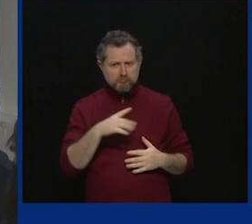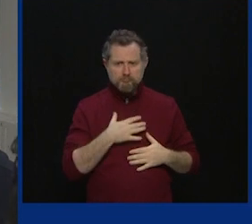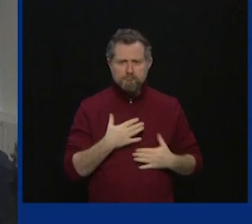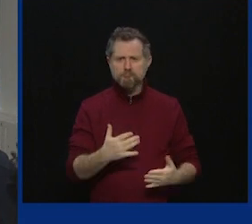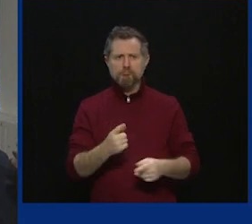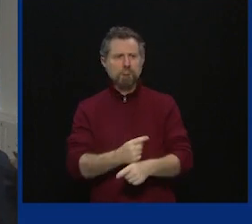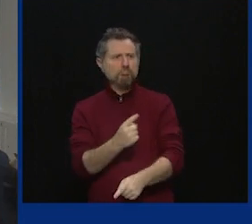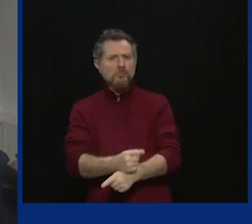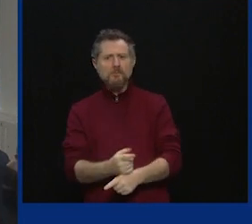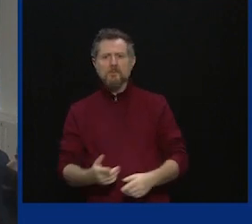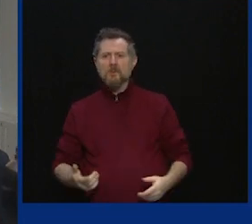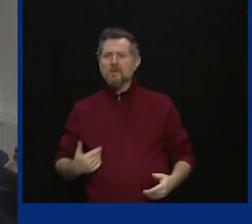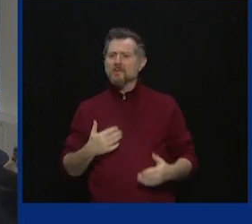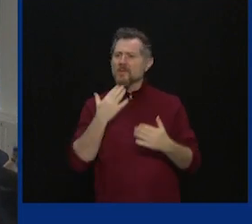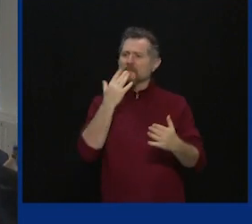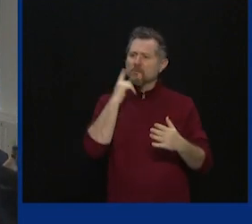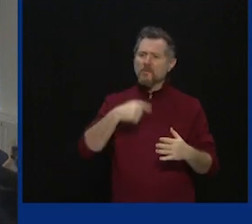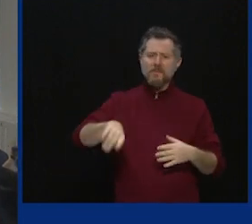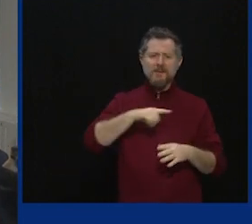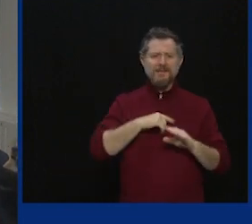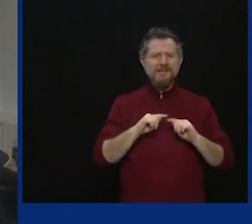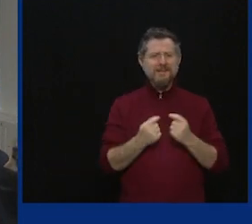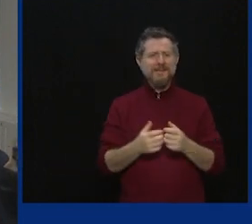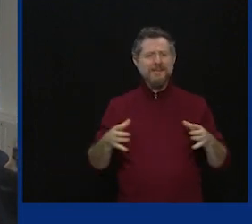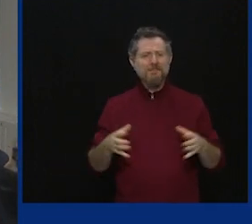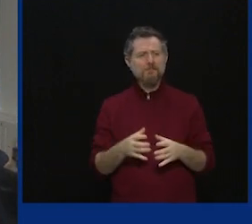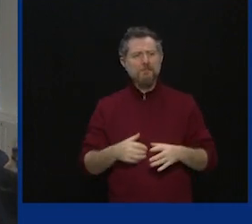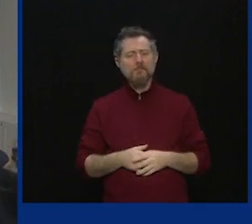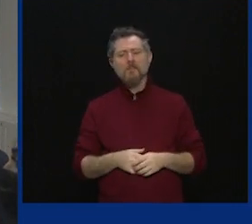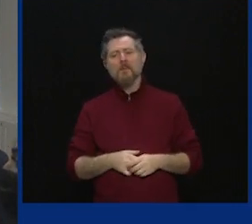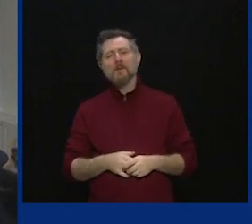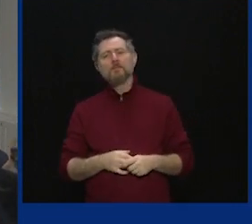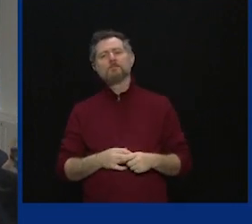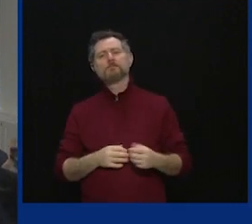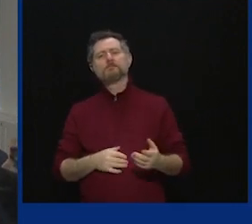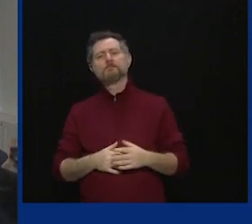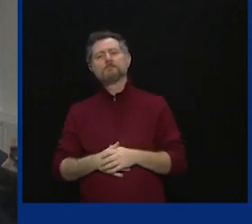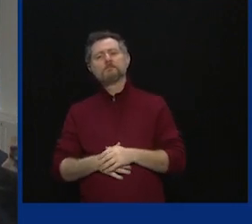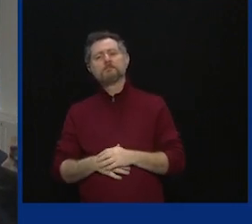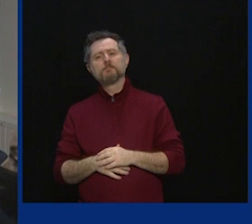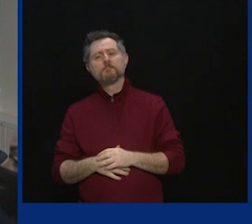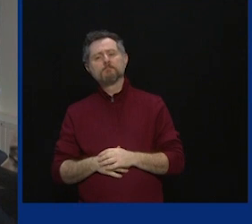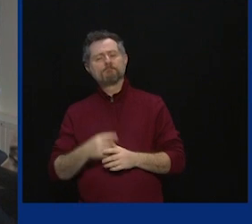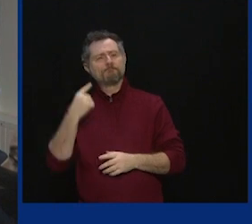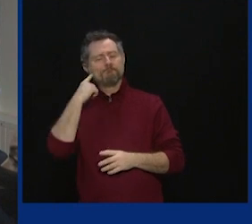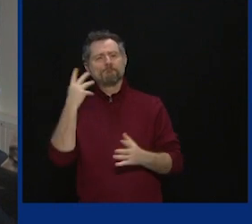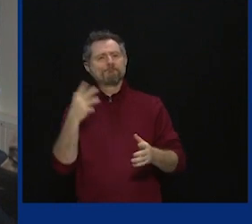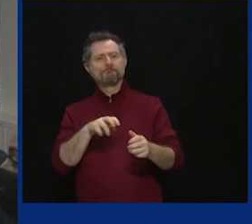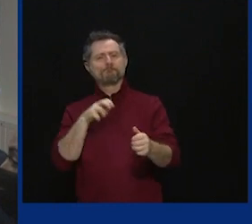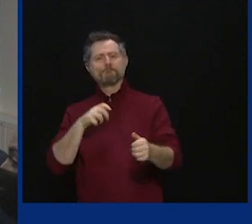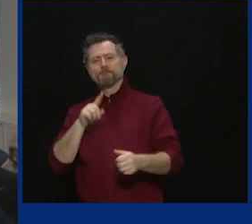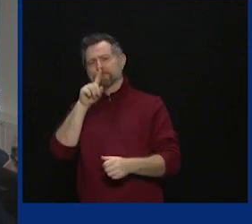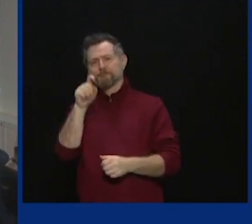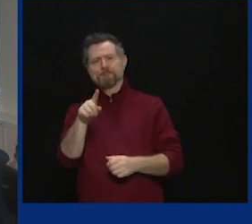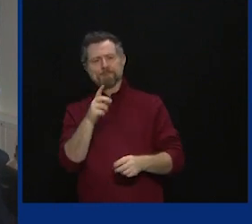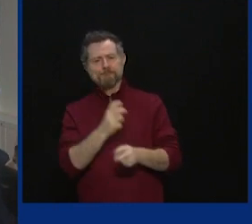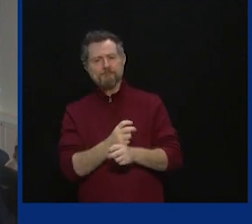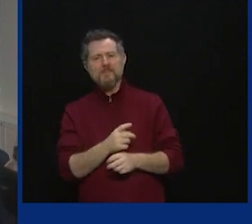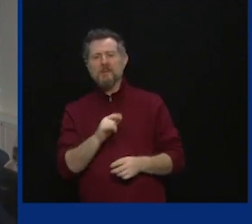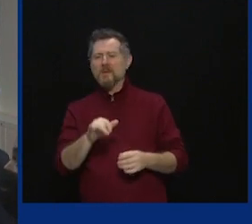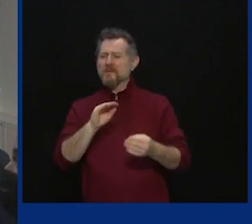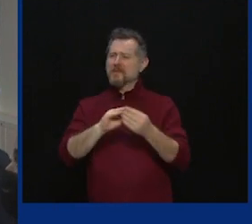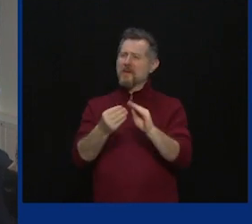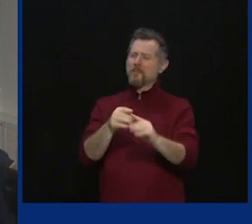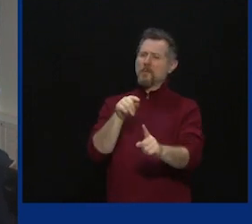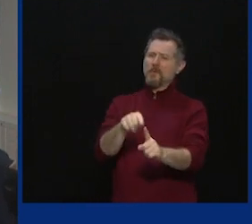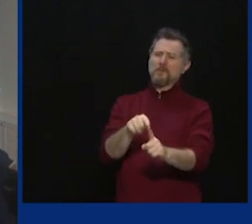the numbers are very disparate. You have Sorry, what was the first part? the numbers are pretty disparate across New York State. In other words, here in New